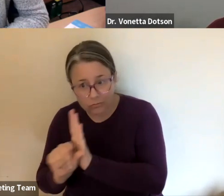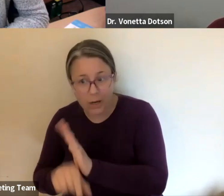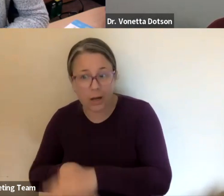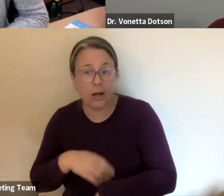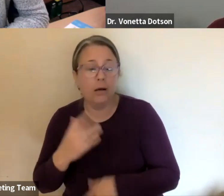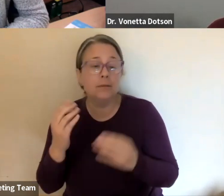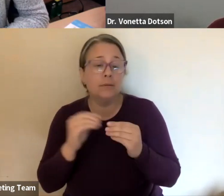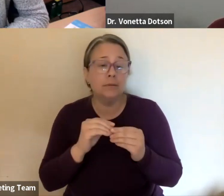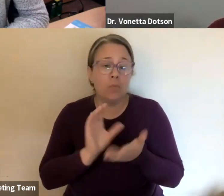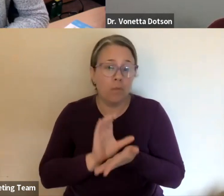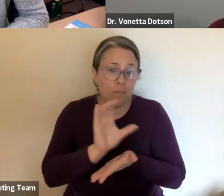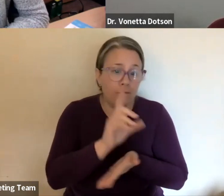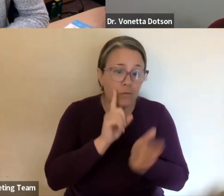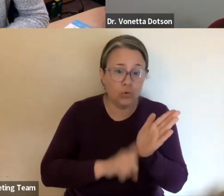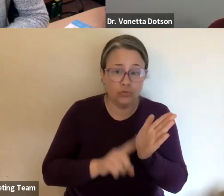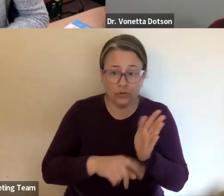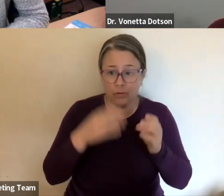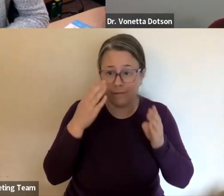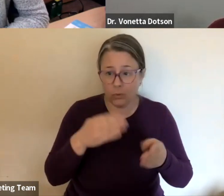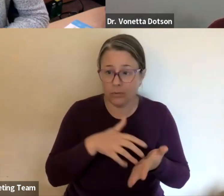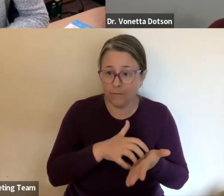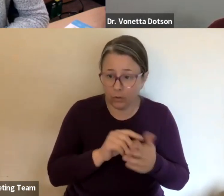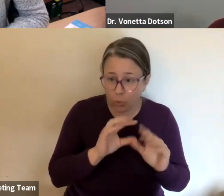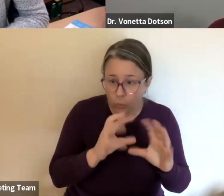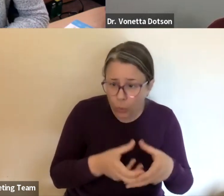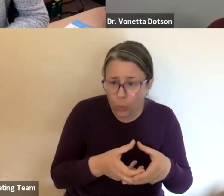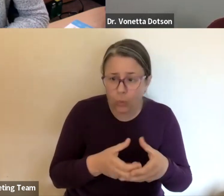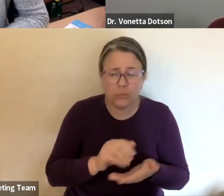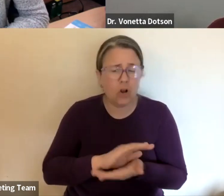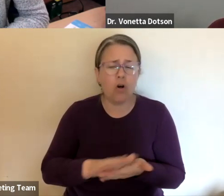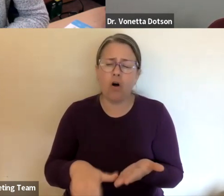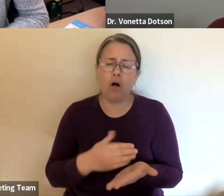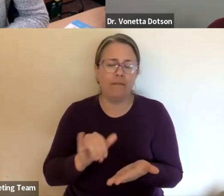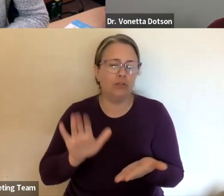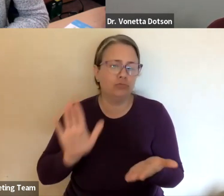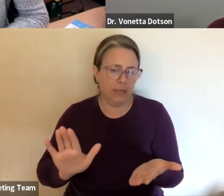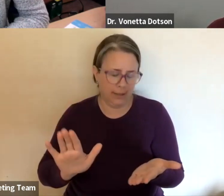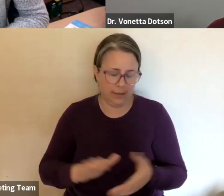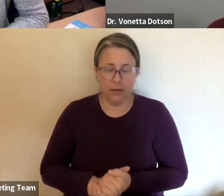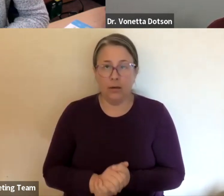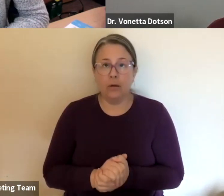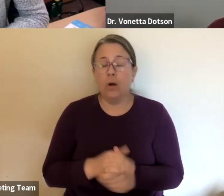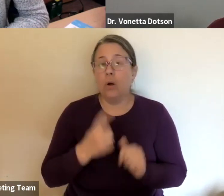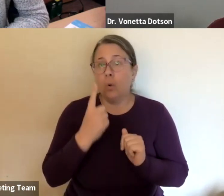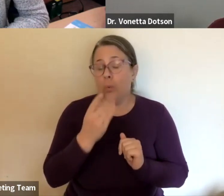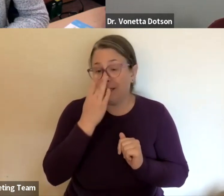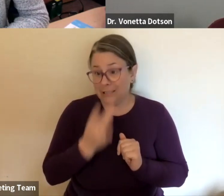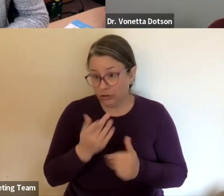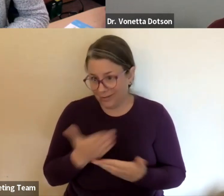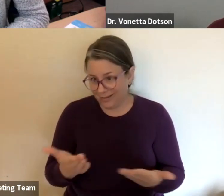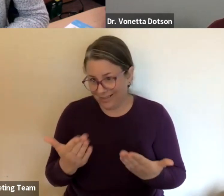something that I probably should have anticipated, but I did not, is that, my lab has been starting to get